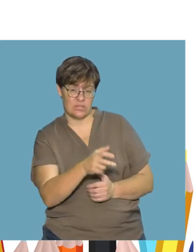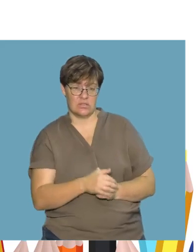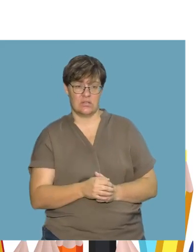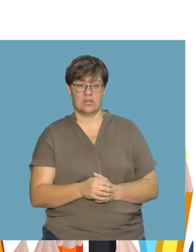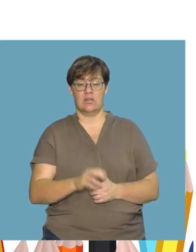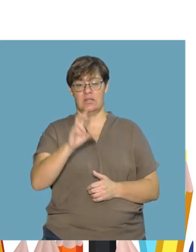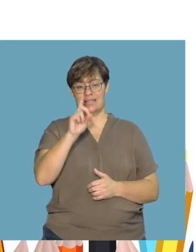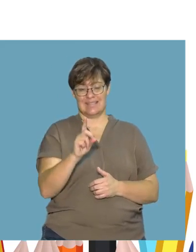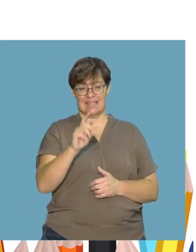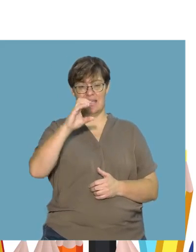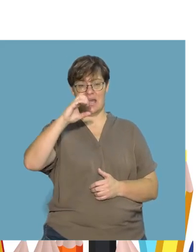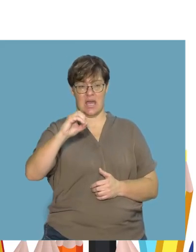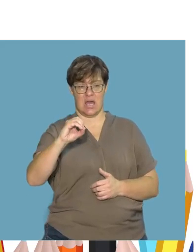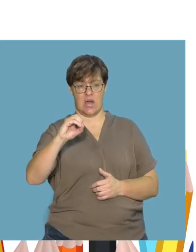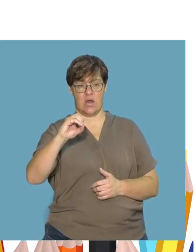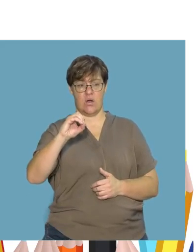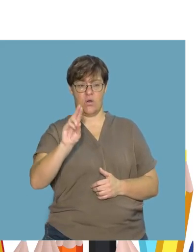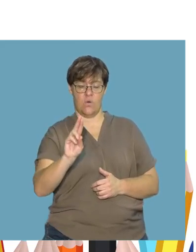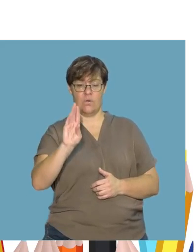out, doubt.